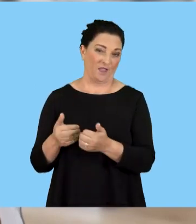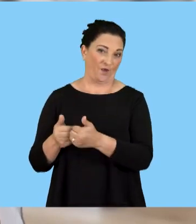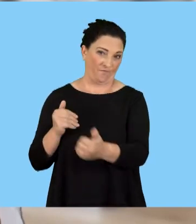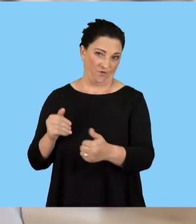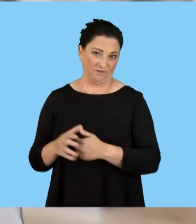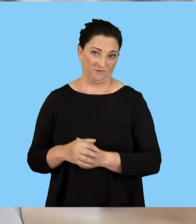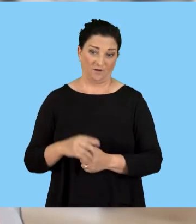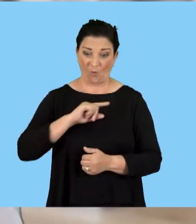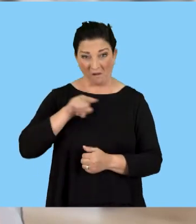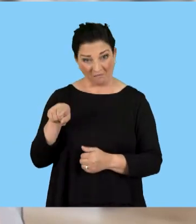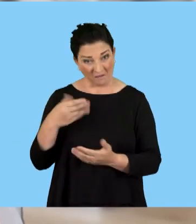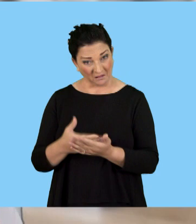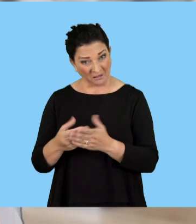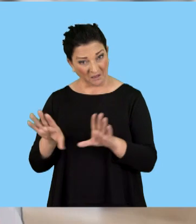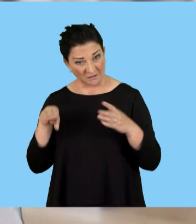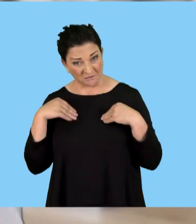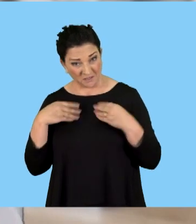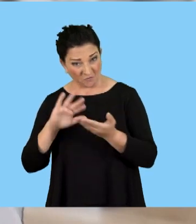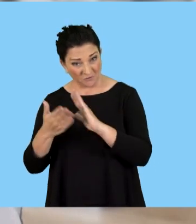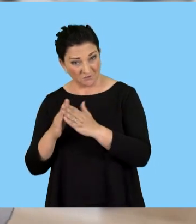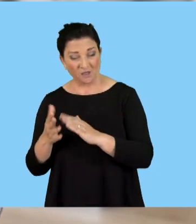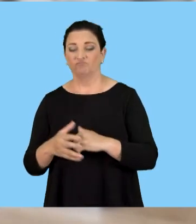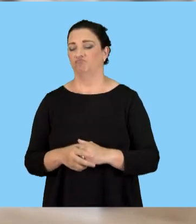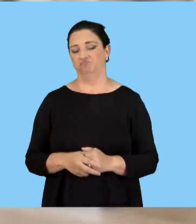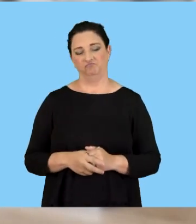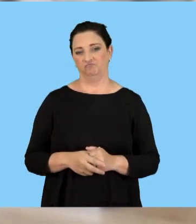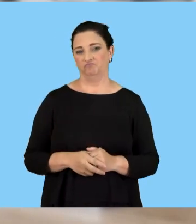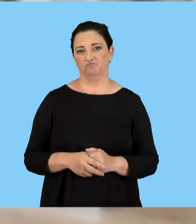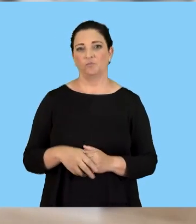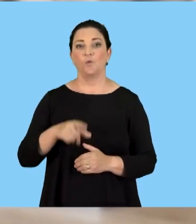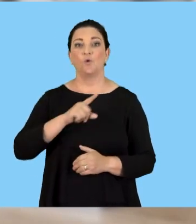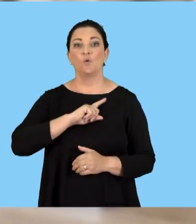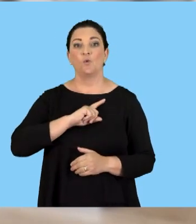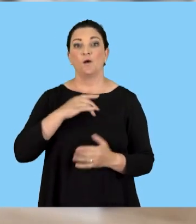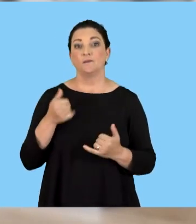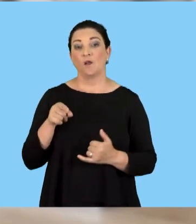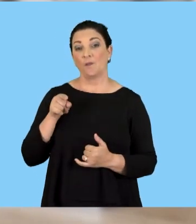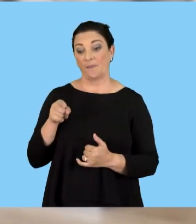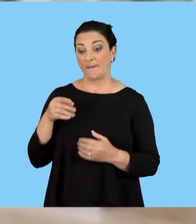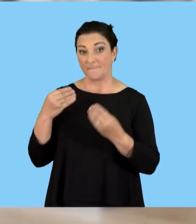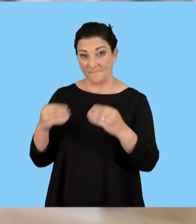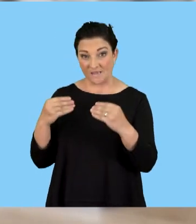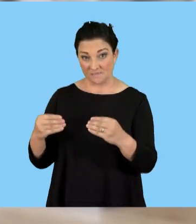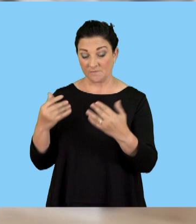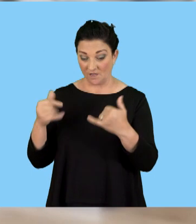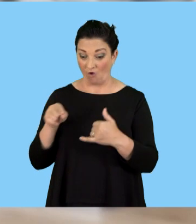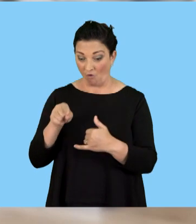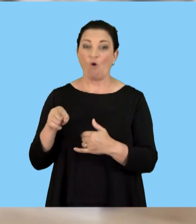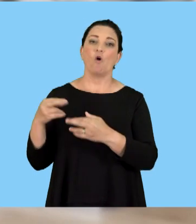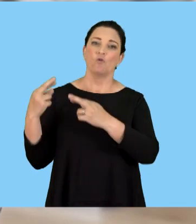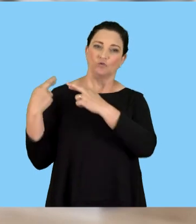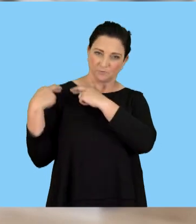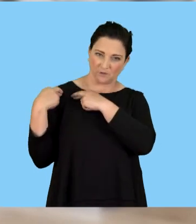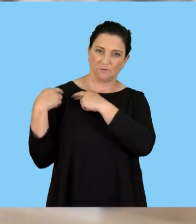practice that will not be accepted by the society, because the aim, remember, is to say this business is socially